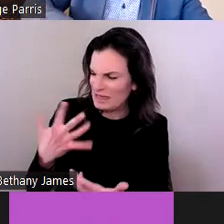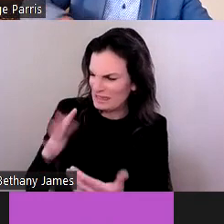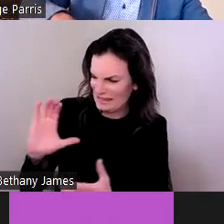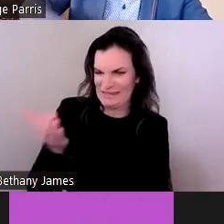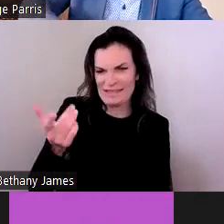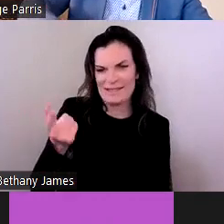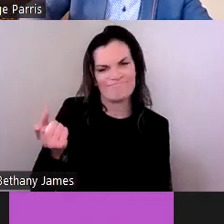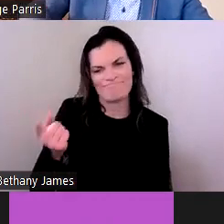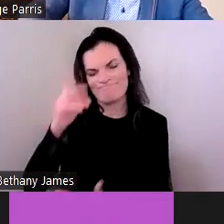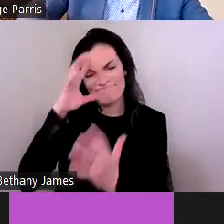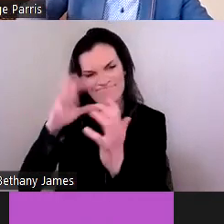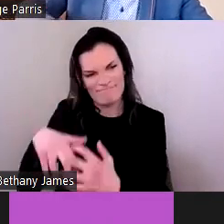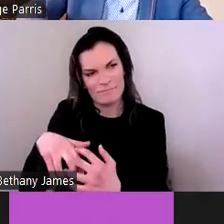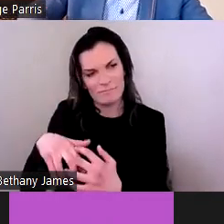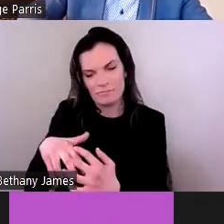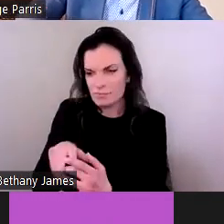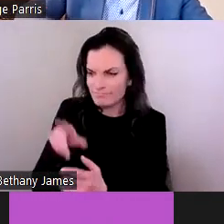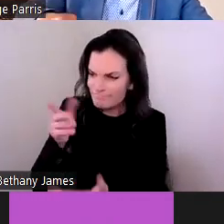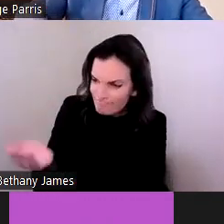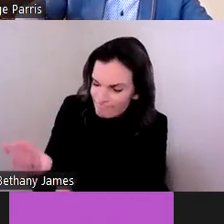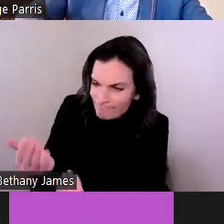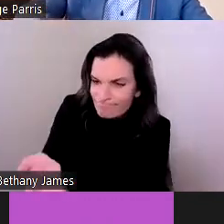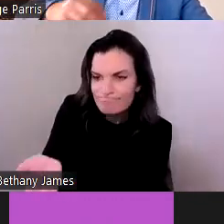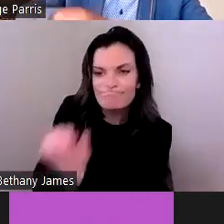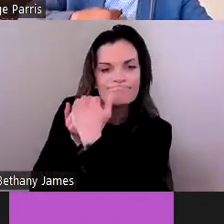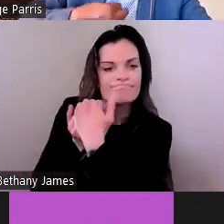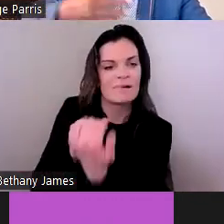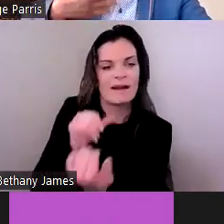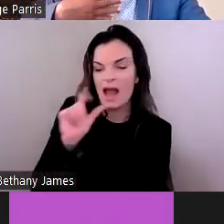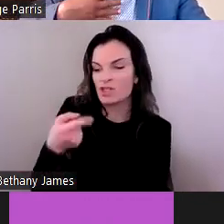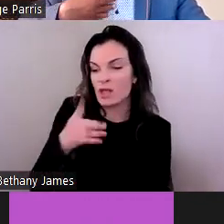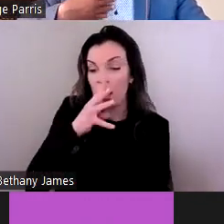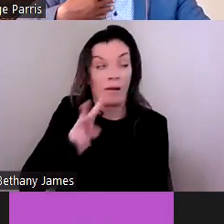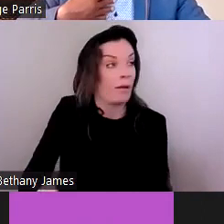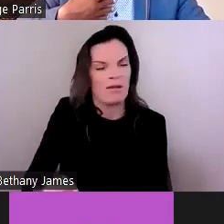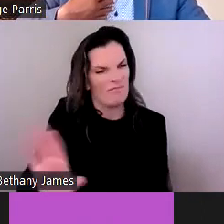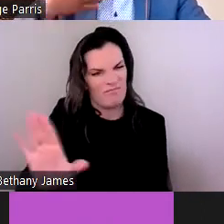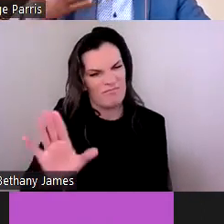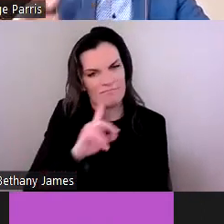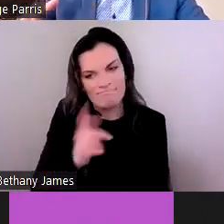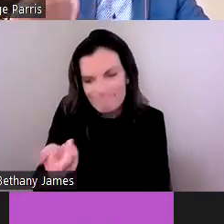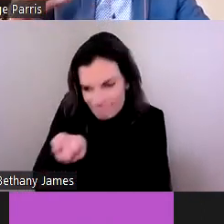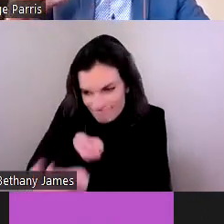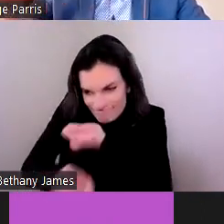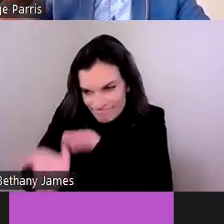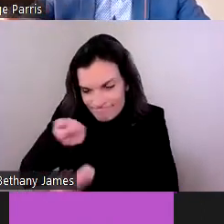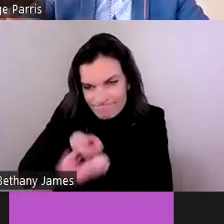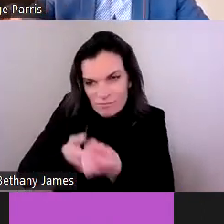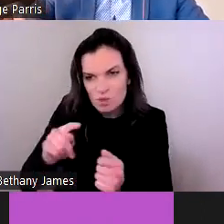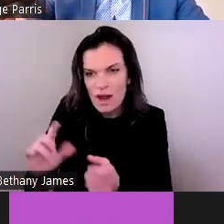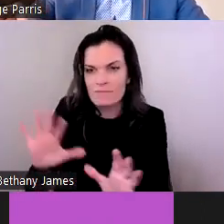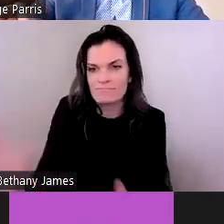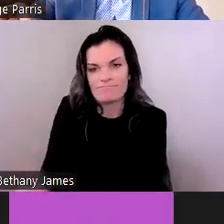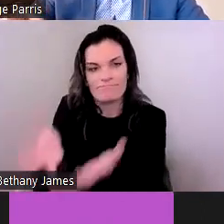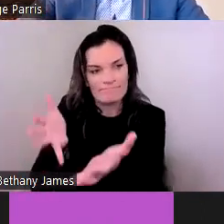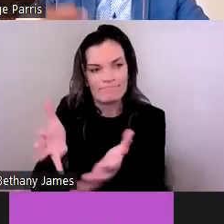Work is not just about coming to work, helping others, and going home. What are your self-care plan? Do you have someone that you talk